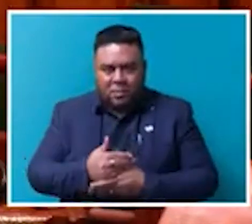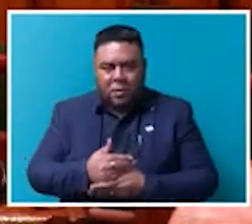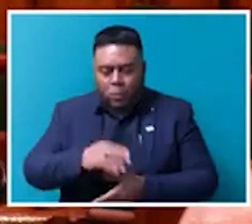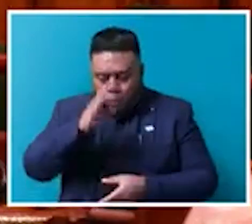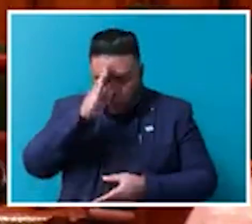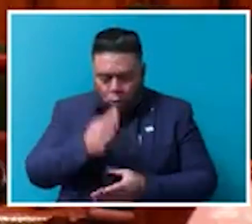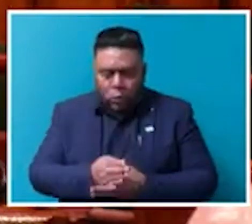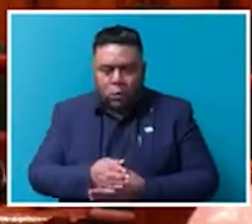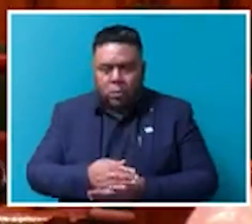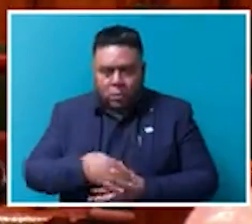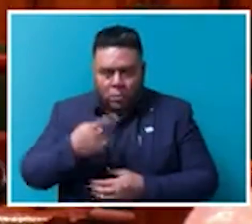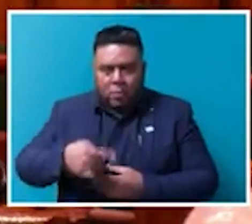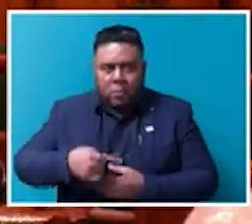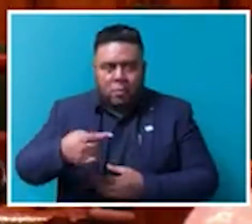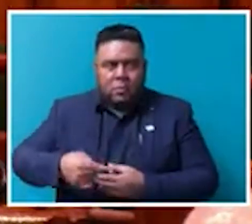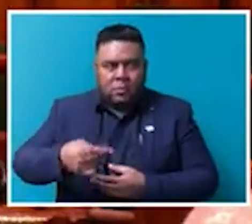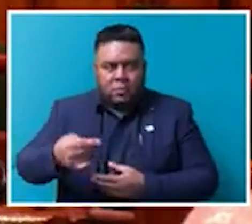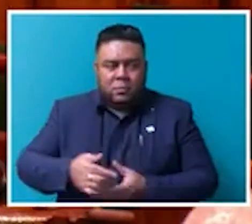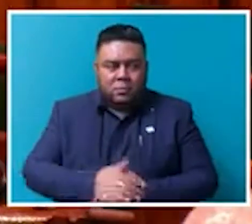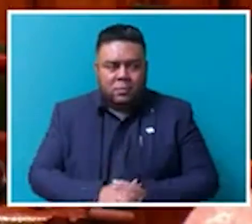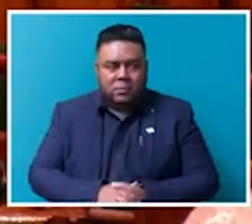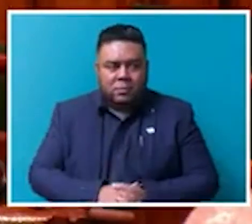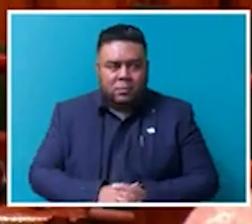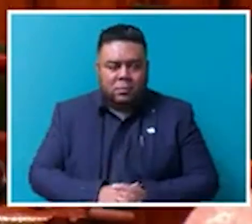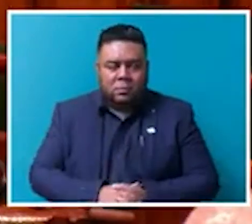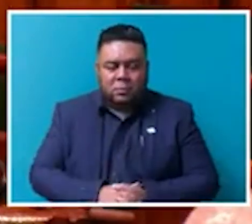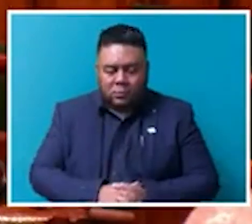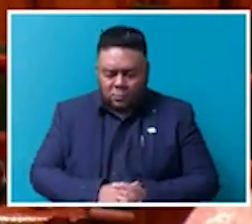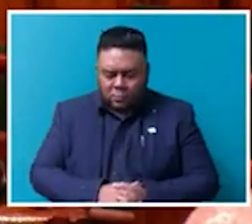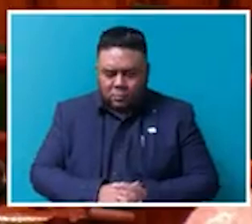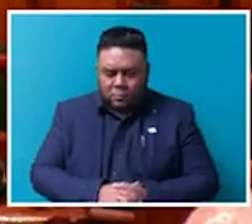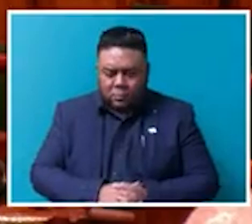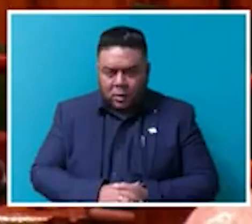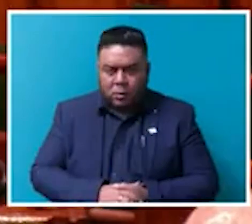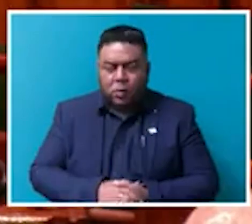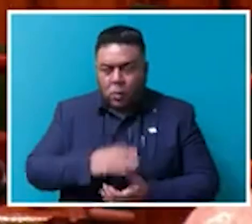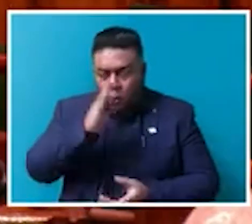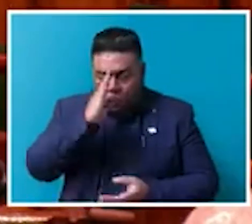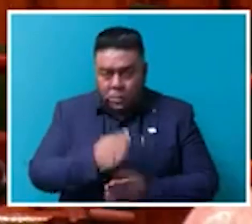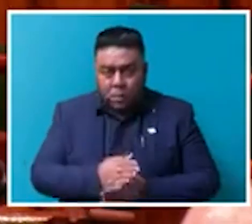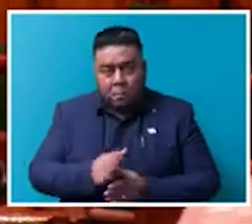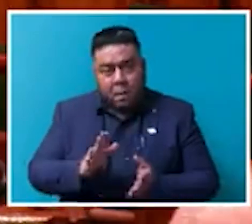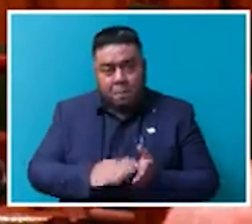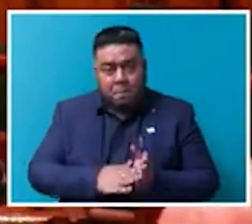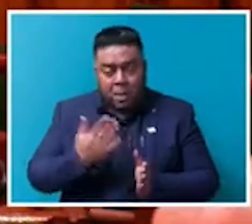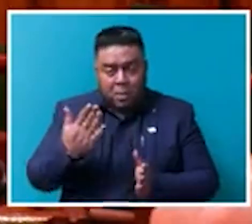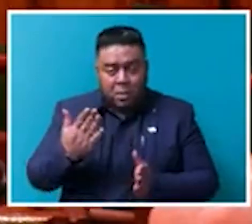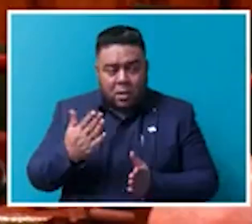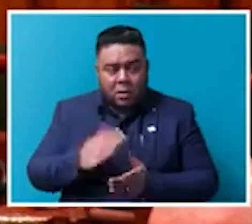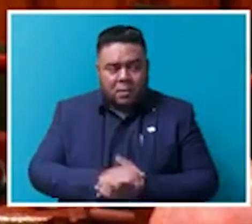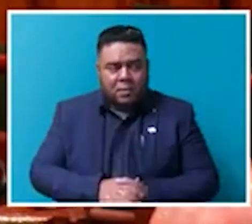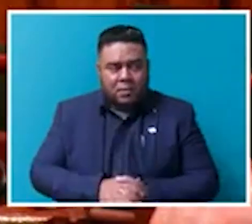that at the pace we are going, by